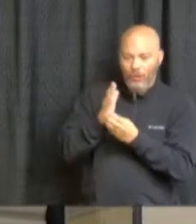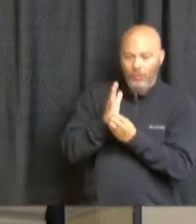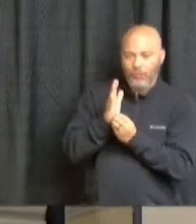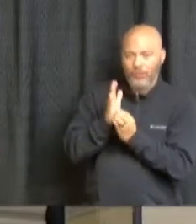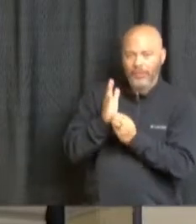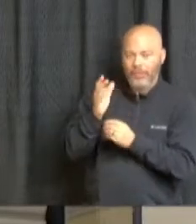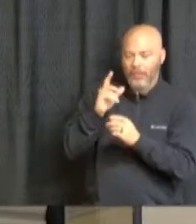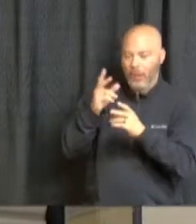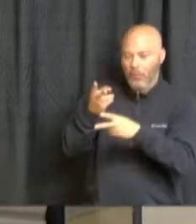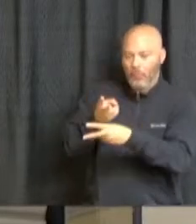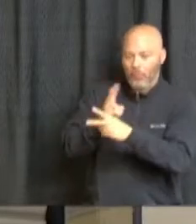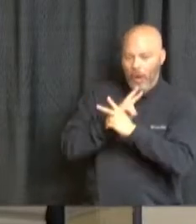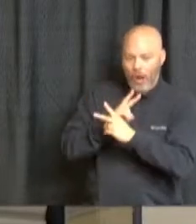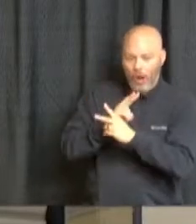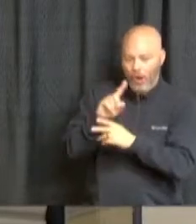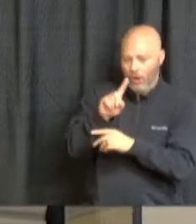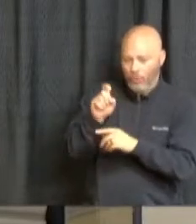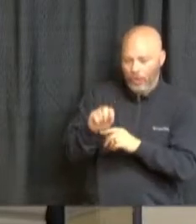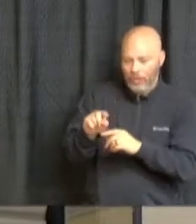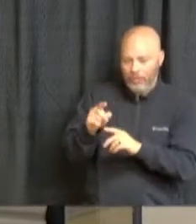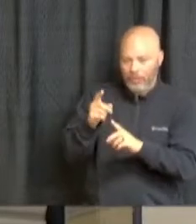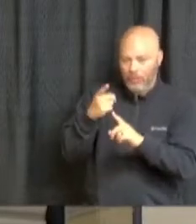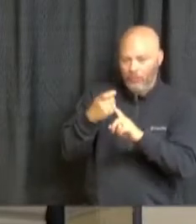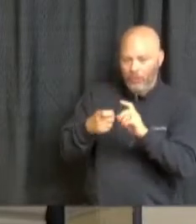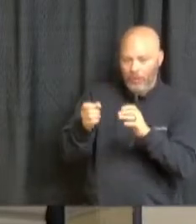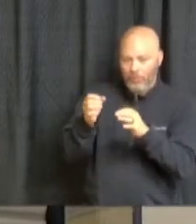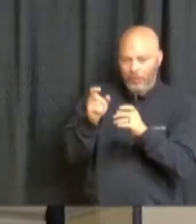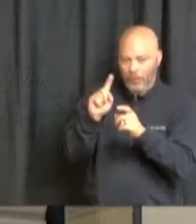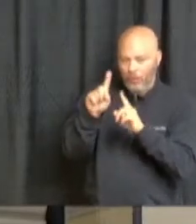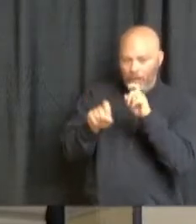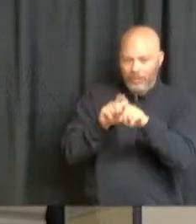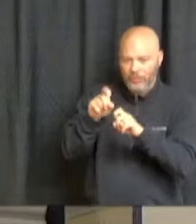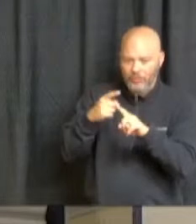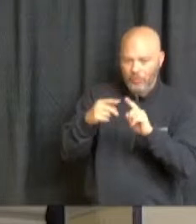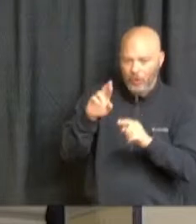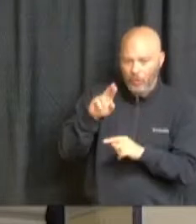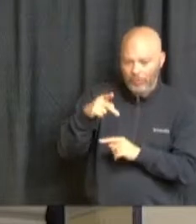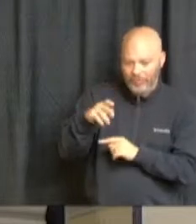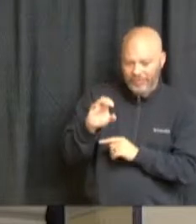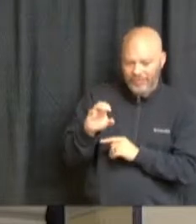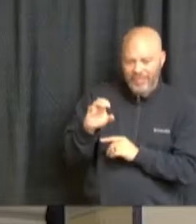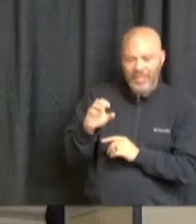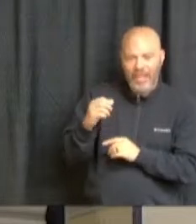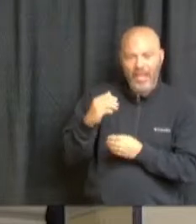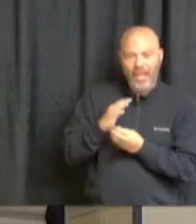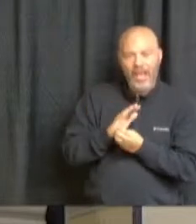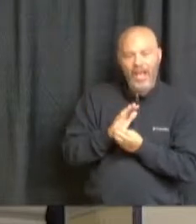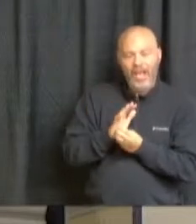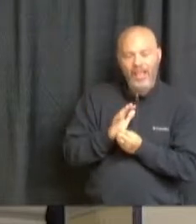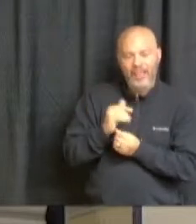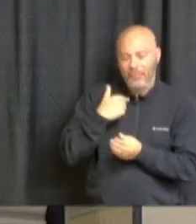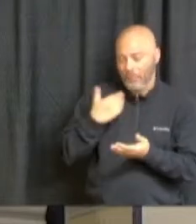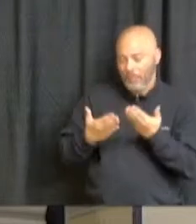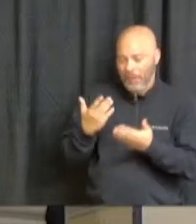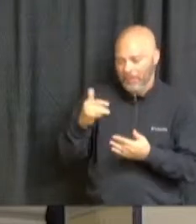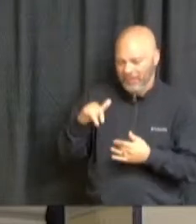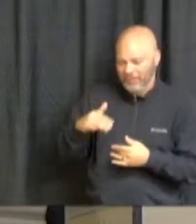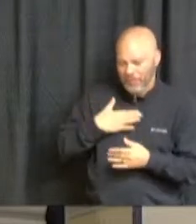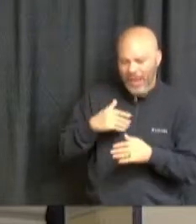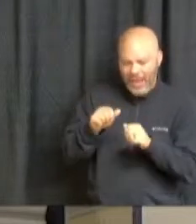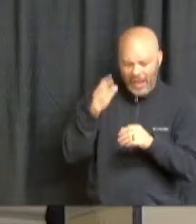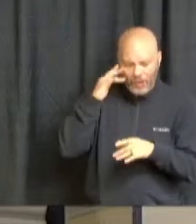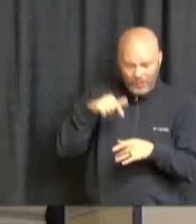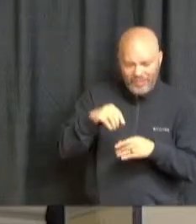the question line from the RPC. This is my area,